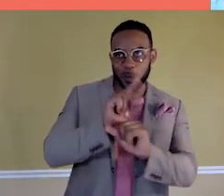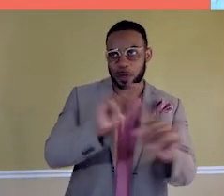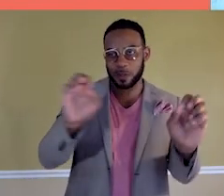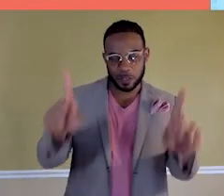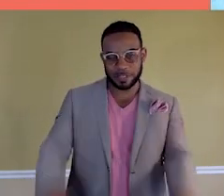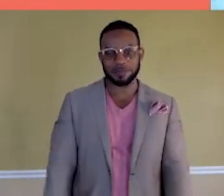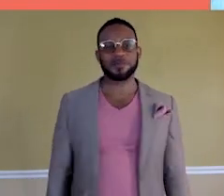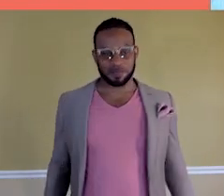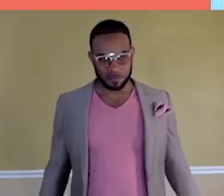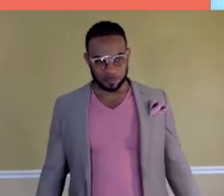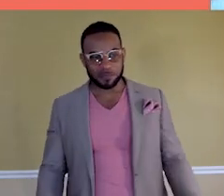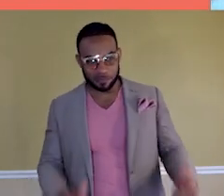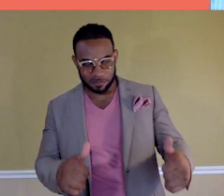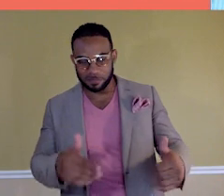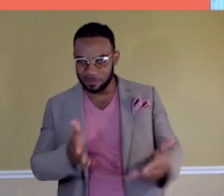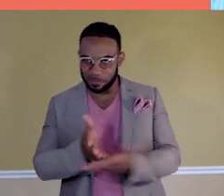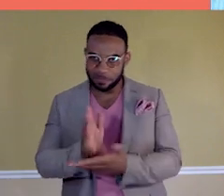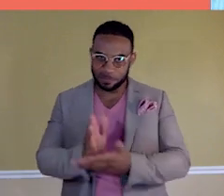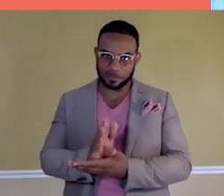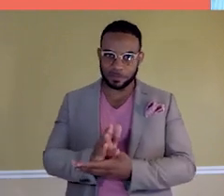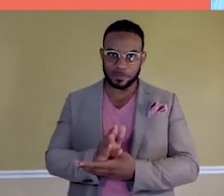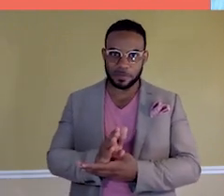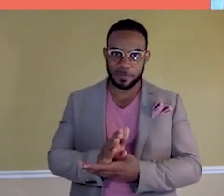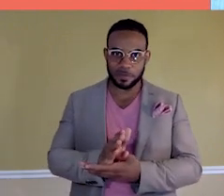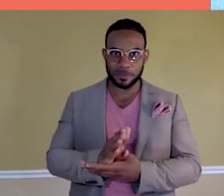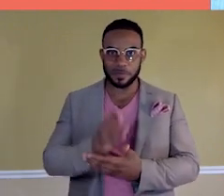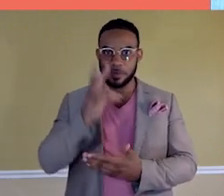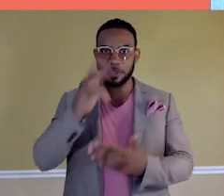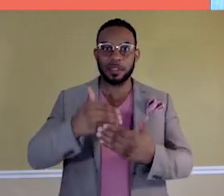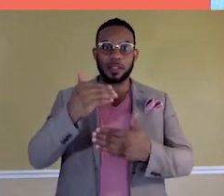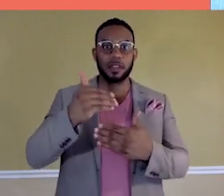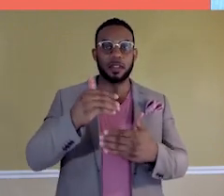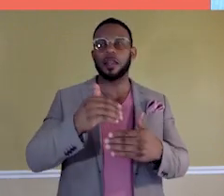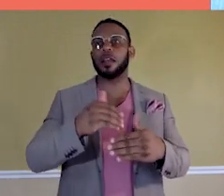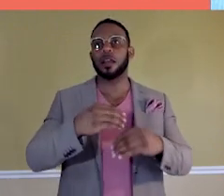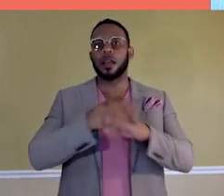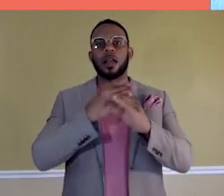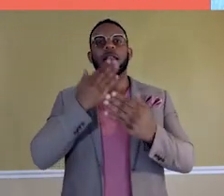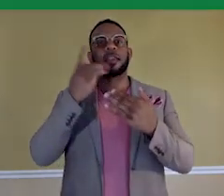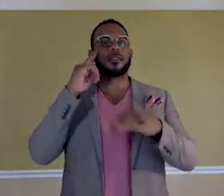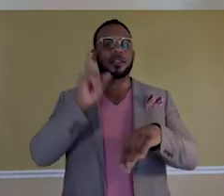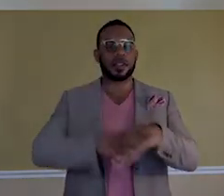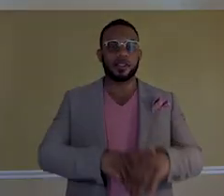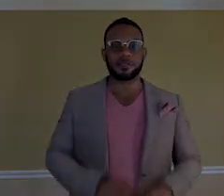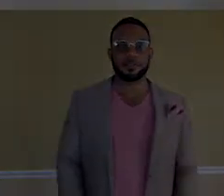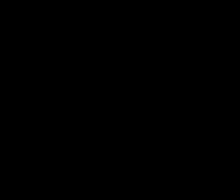Yeah. All right. All right, let's get to another call, but thank you for your time.